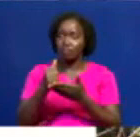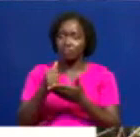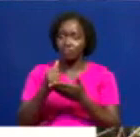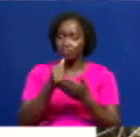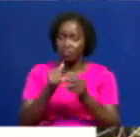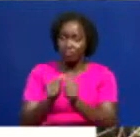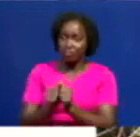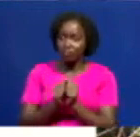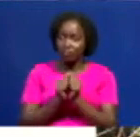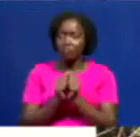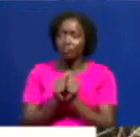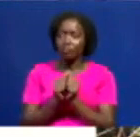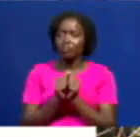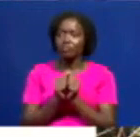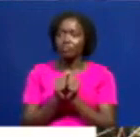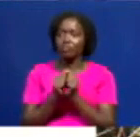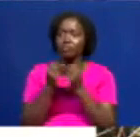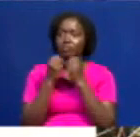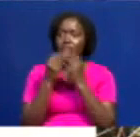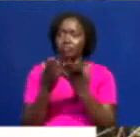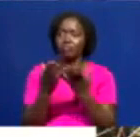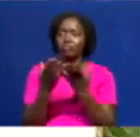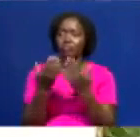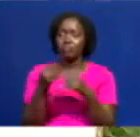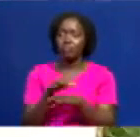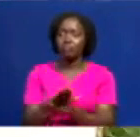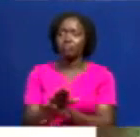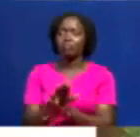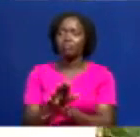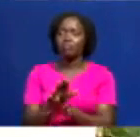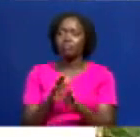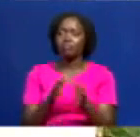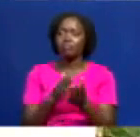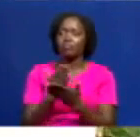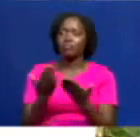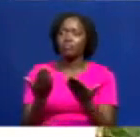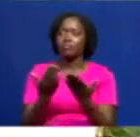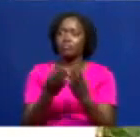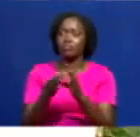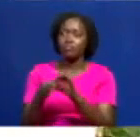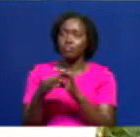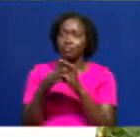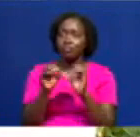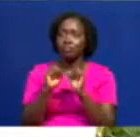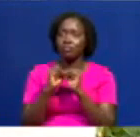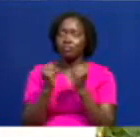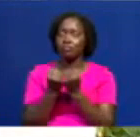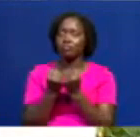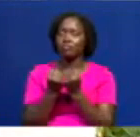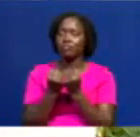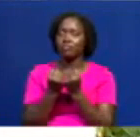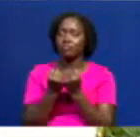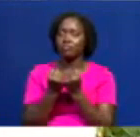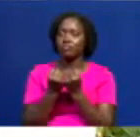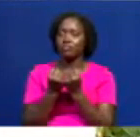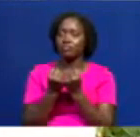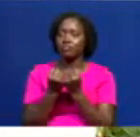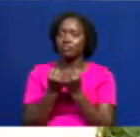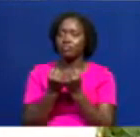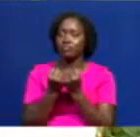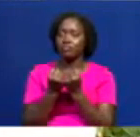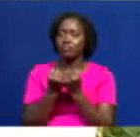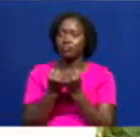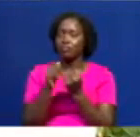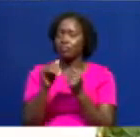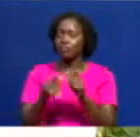pamoja. Information inakuja. Kupitia sasa kwa hii ushirikiano wa jamii, ya jamii